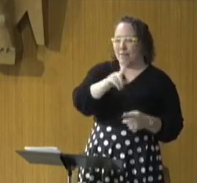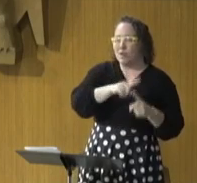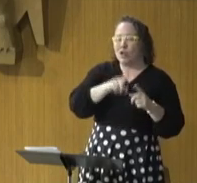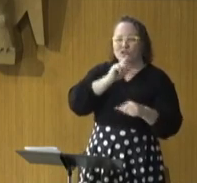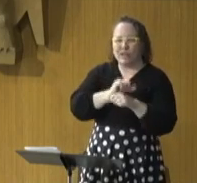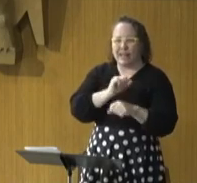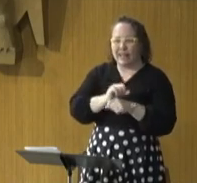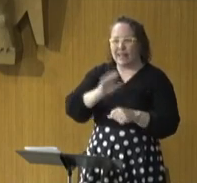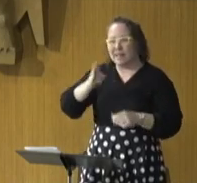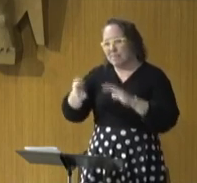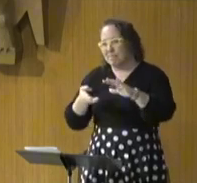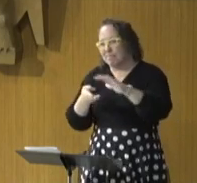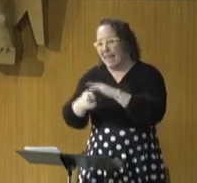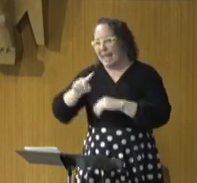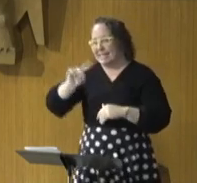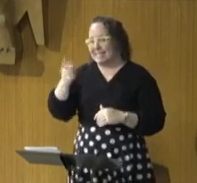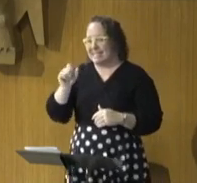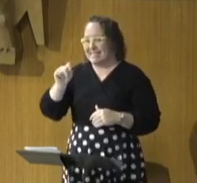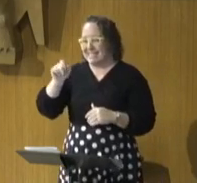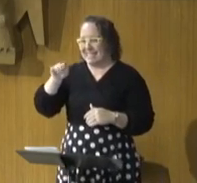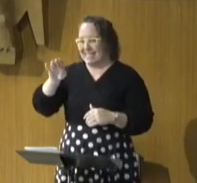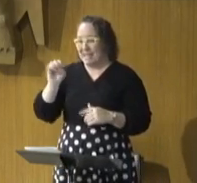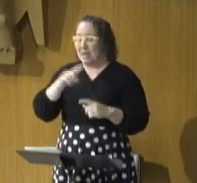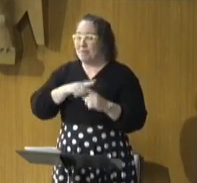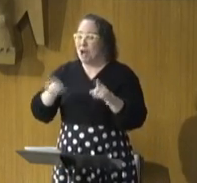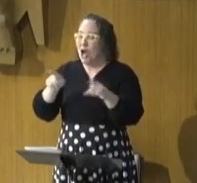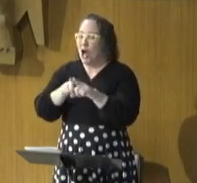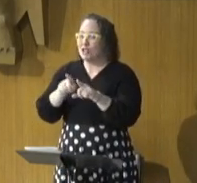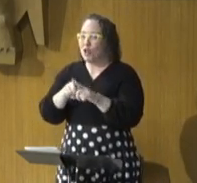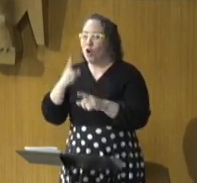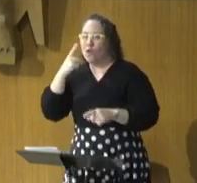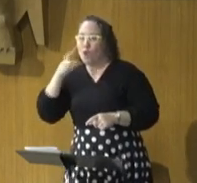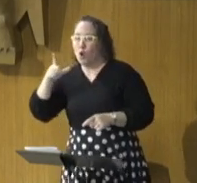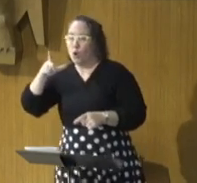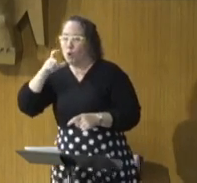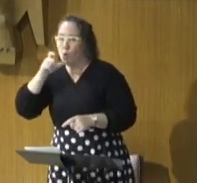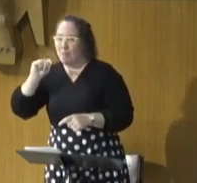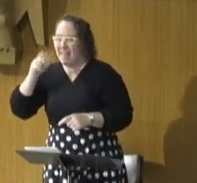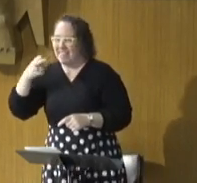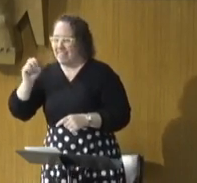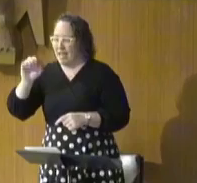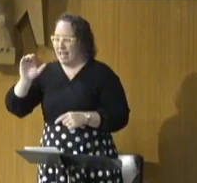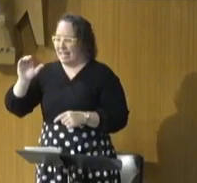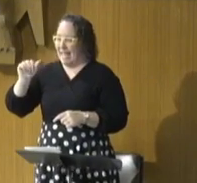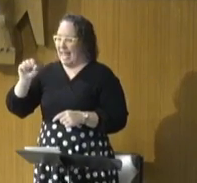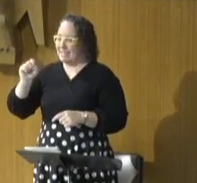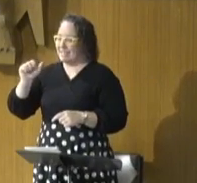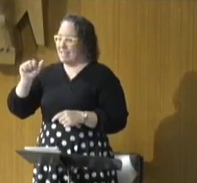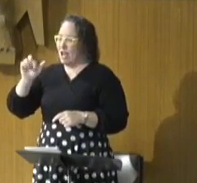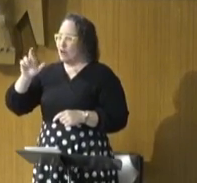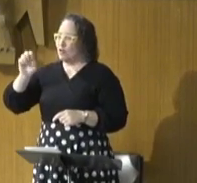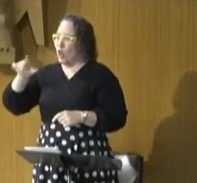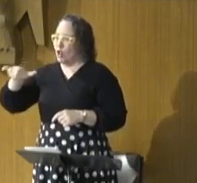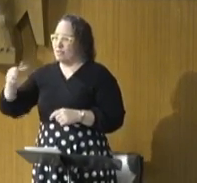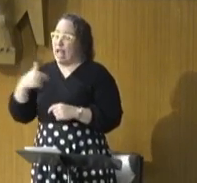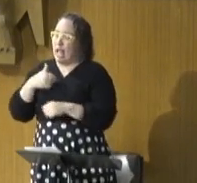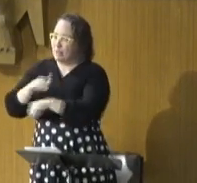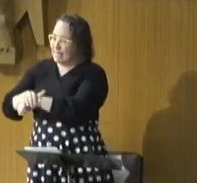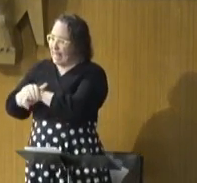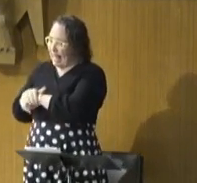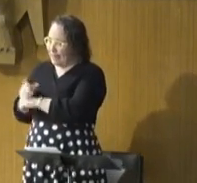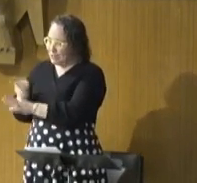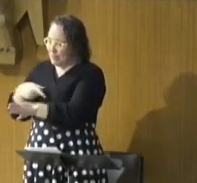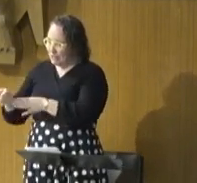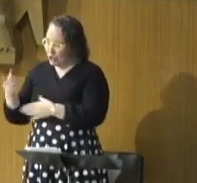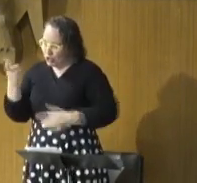I also had For Whom the casseroles, which was essentially a mushroom casserole. I was an English major, okay, cut me